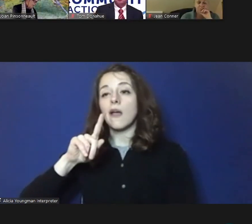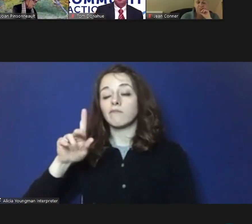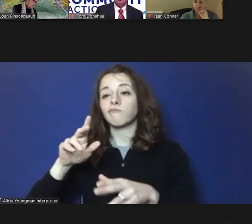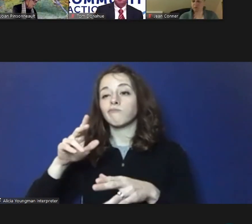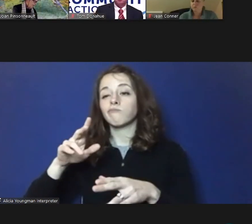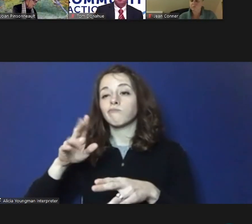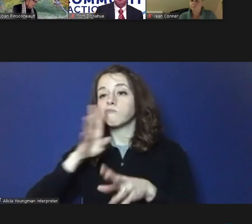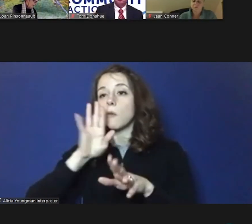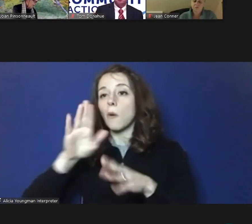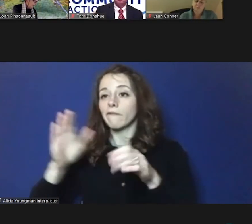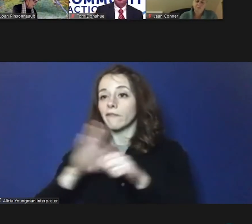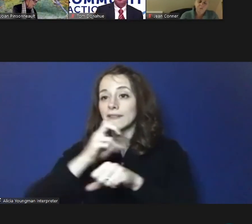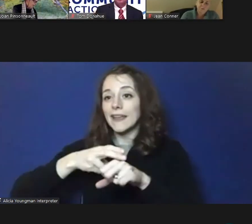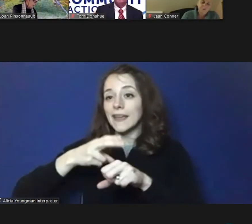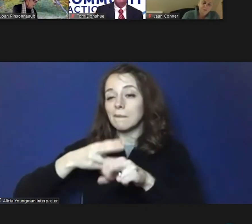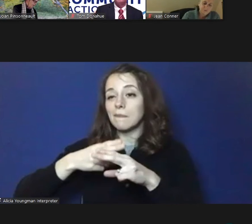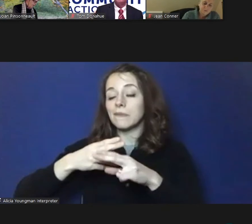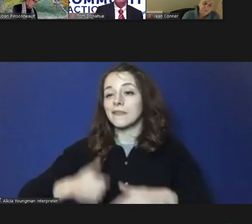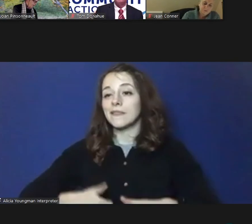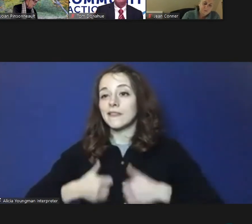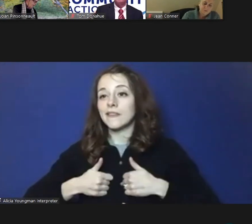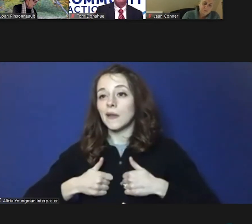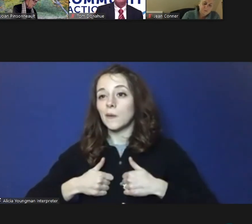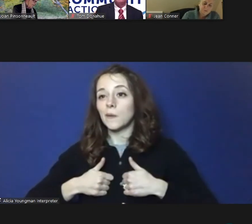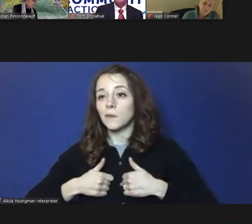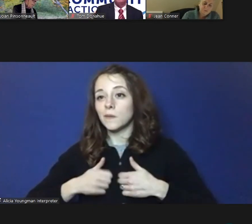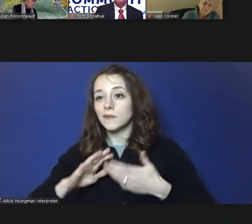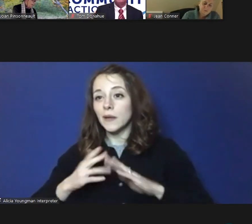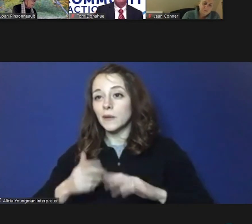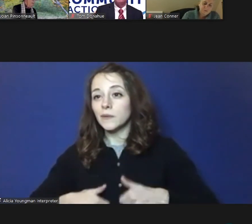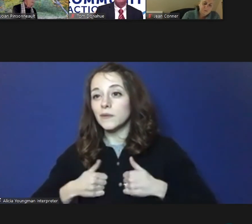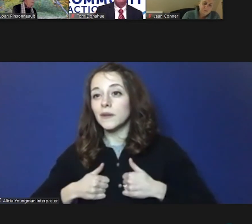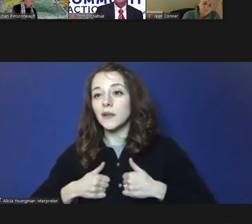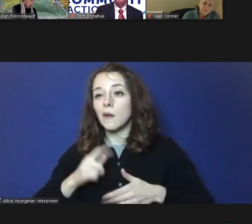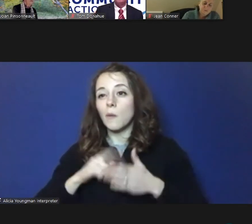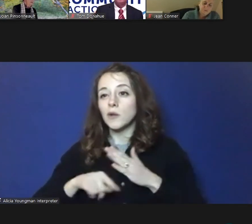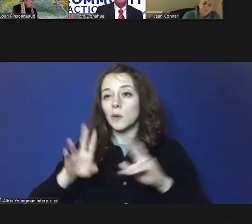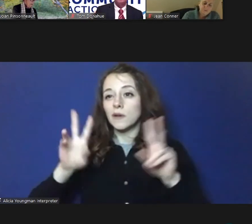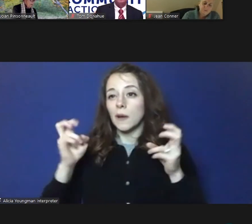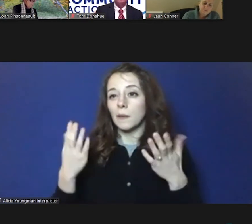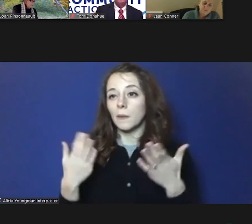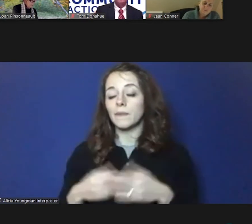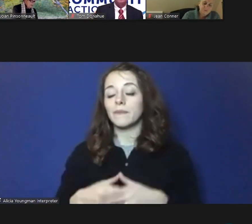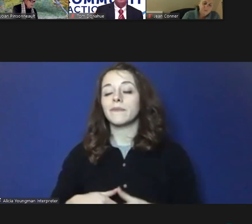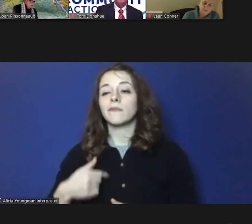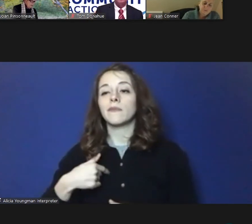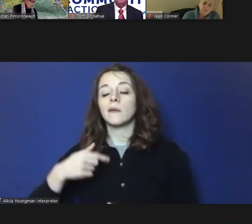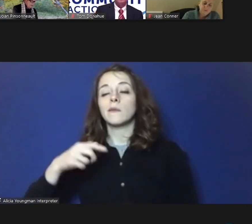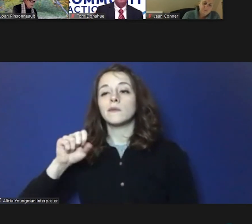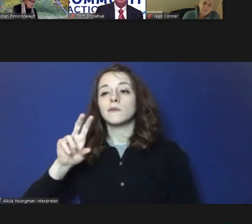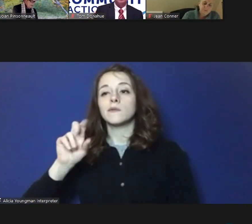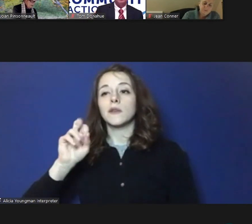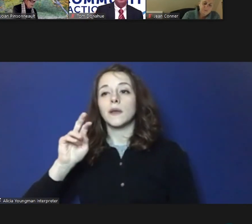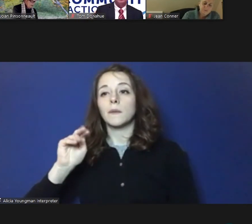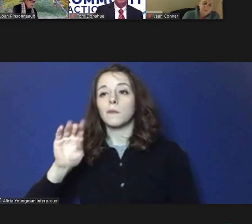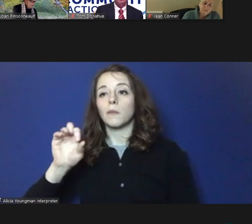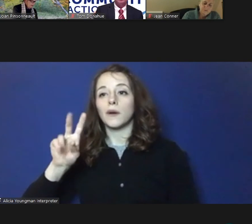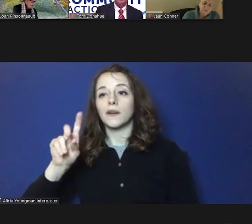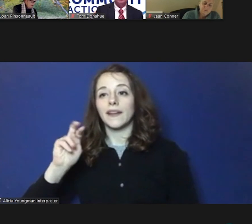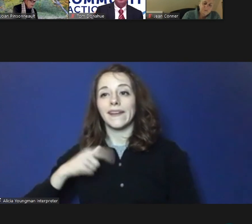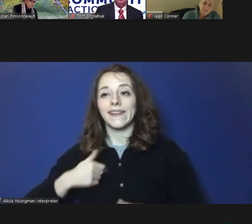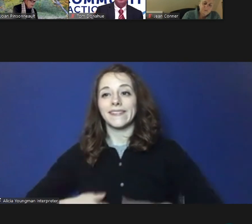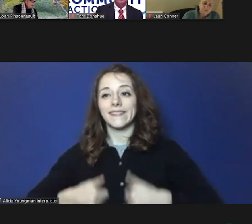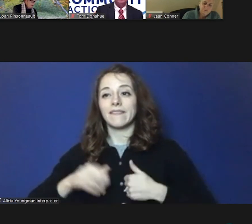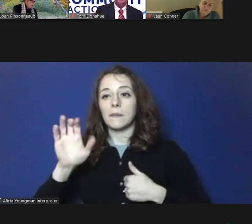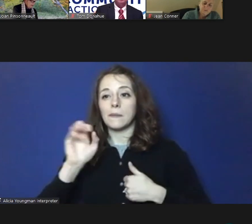town of residence and what you seek to speak on. Hi, Jason. I'm Susan Borden and I live in Bennington. And